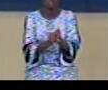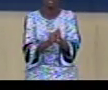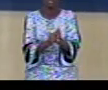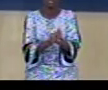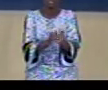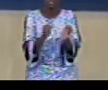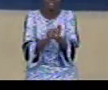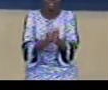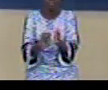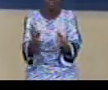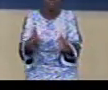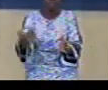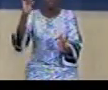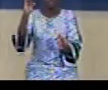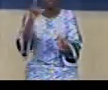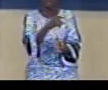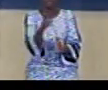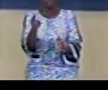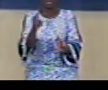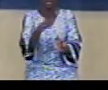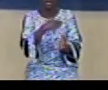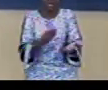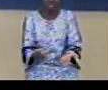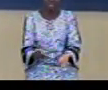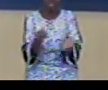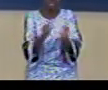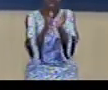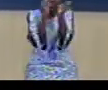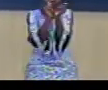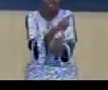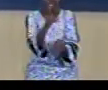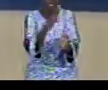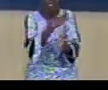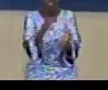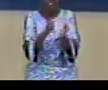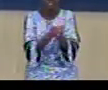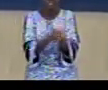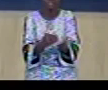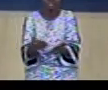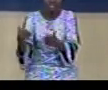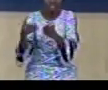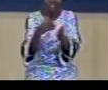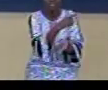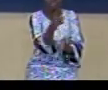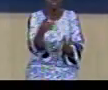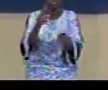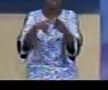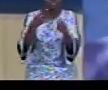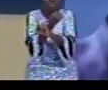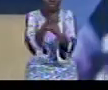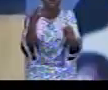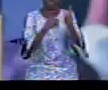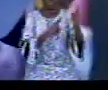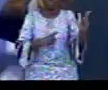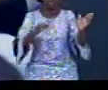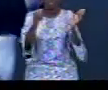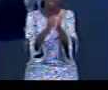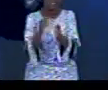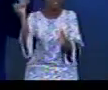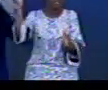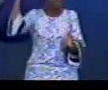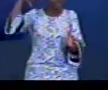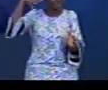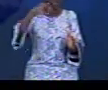and then leads you in the freedom of the salvation of the Lord. That grace coming